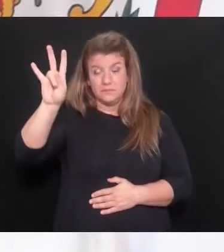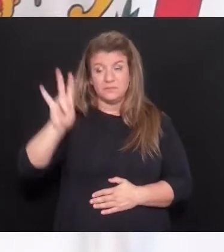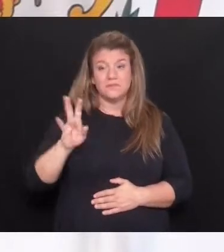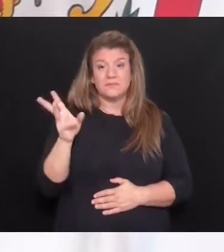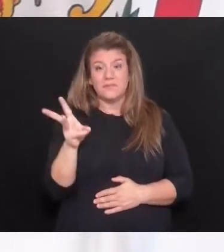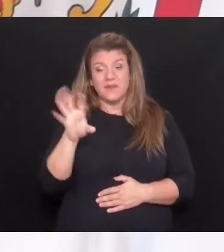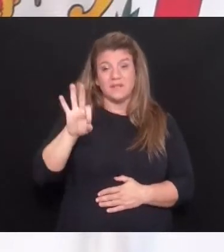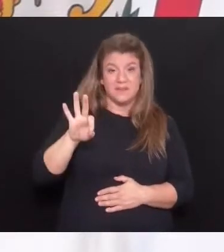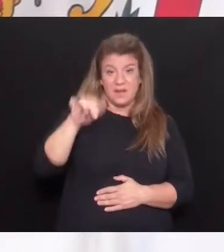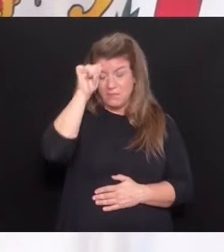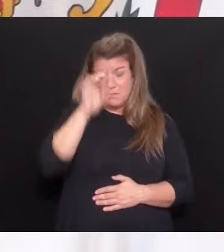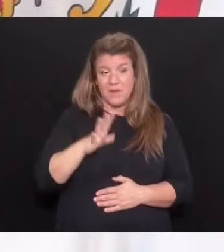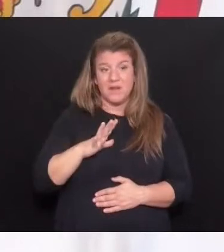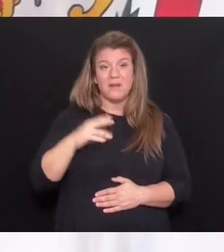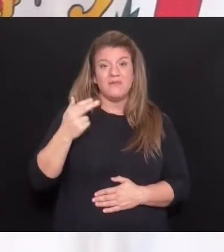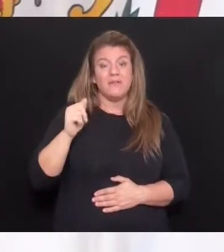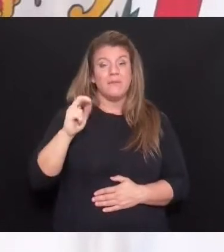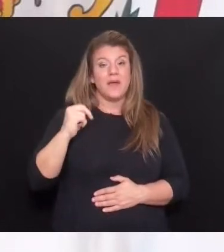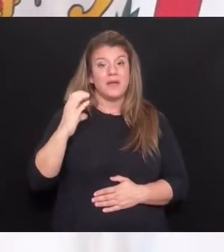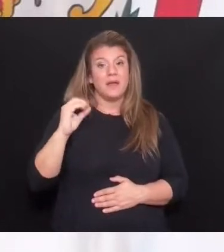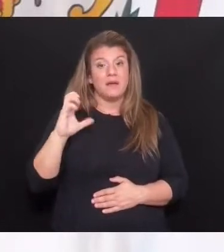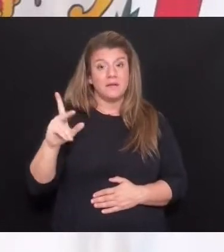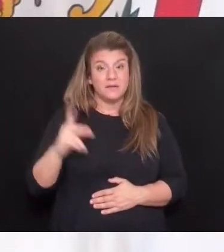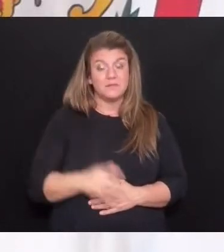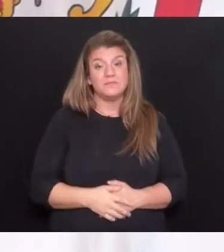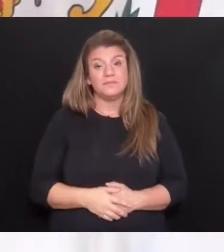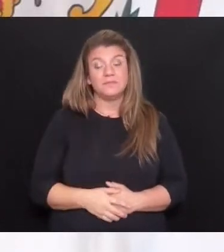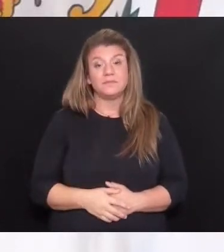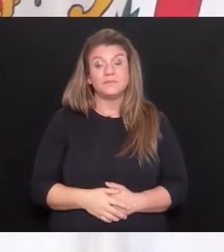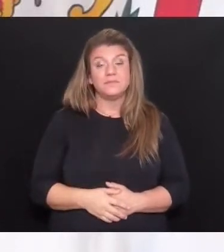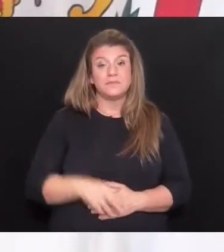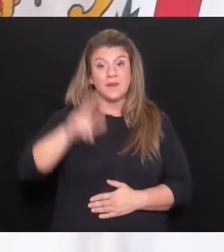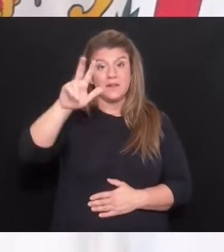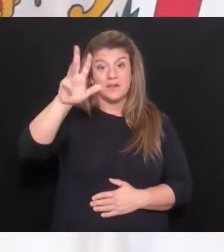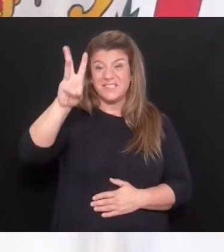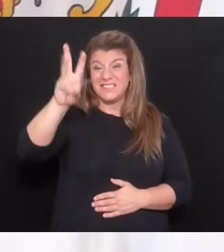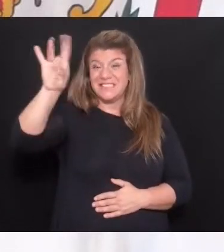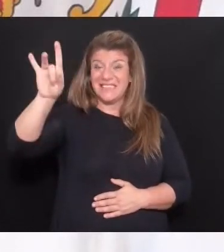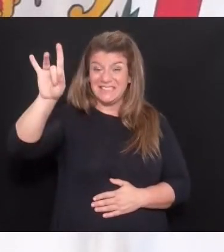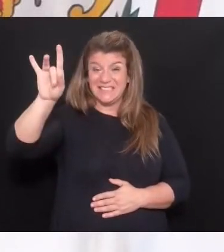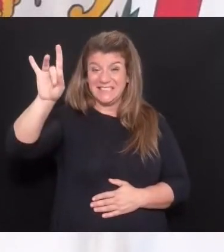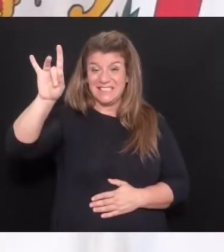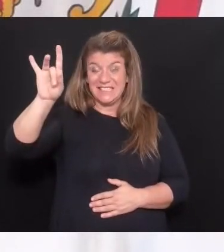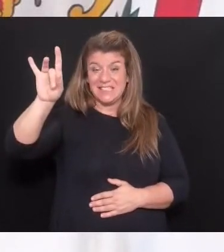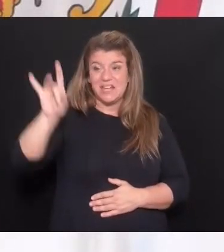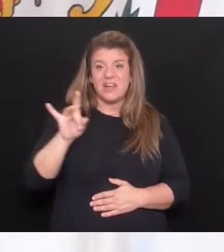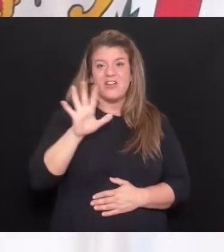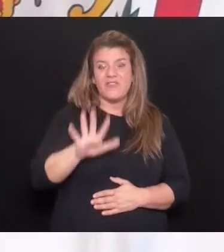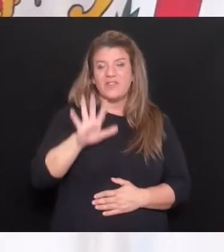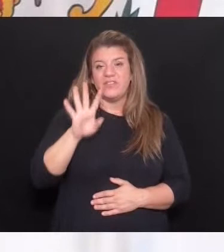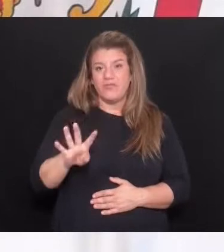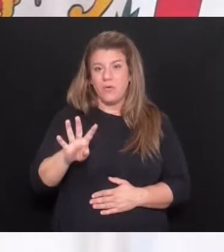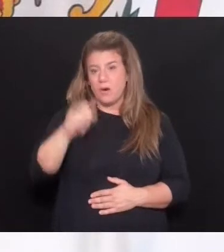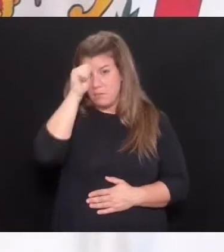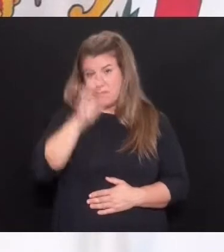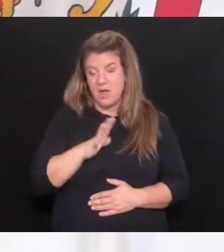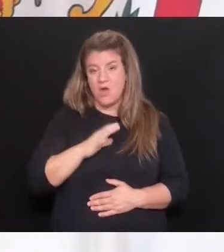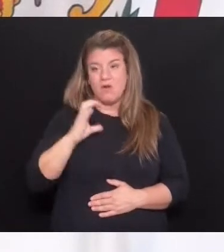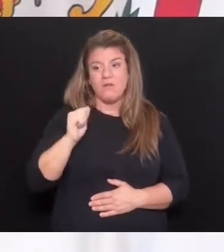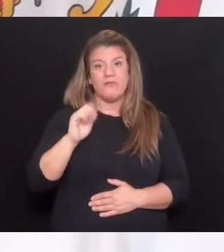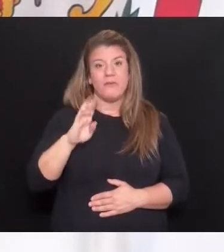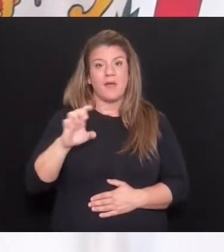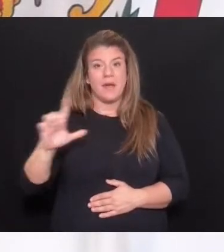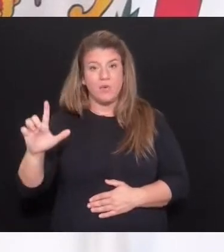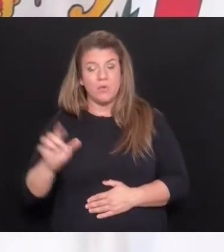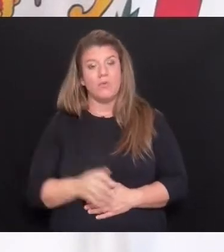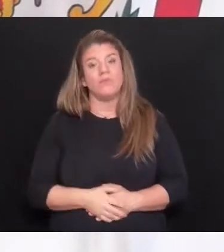a 69-year-old male from Hancock County. The 3,618th death, a 54-year-old male from Cabell